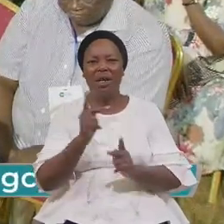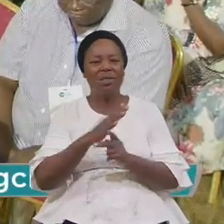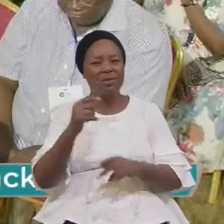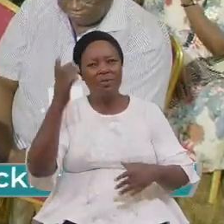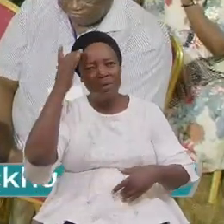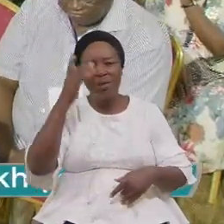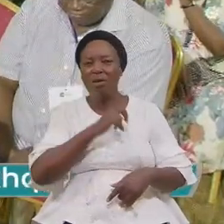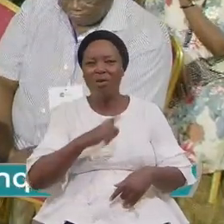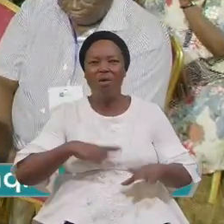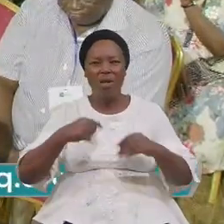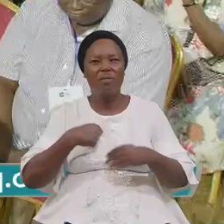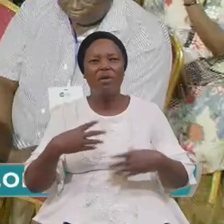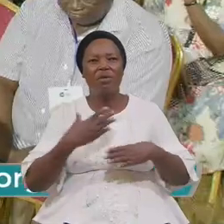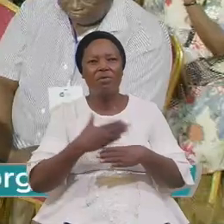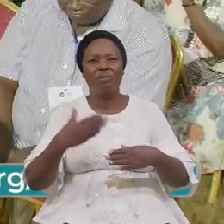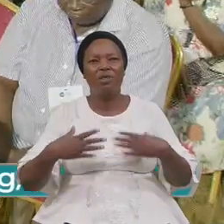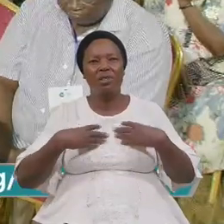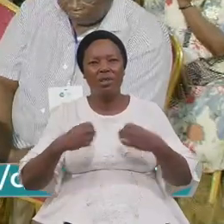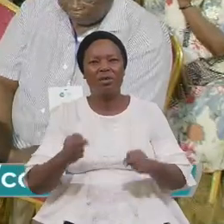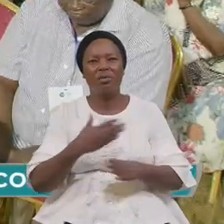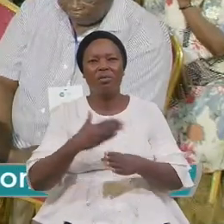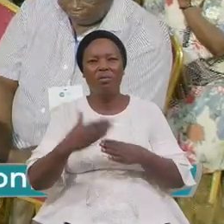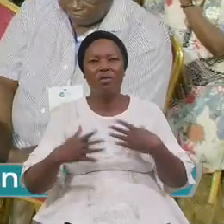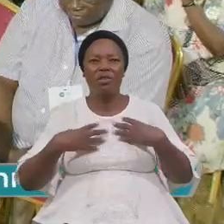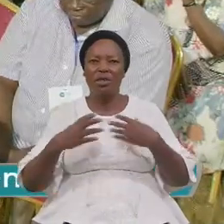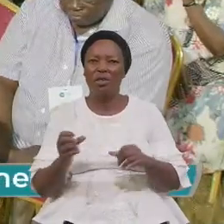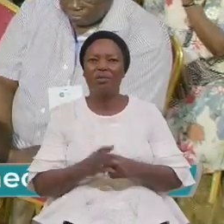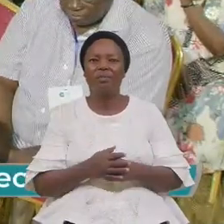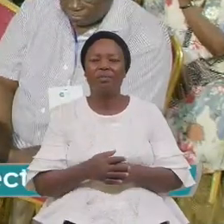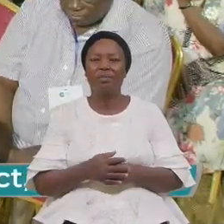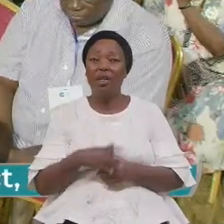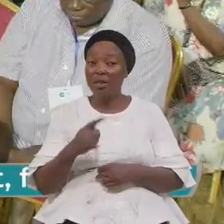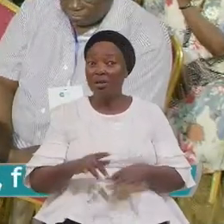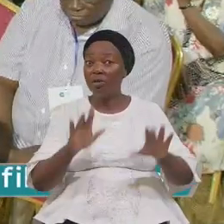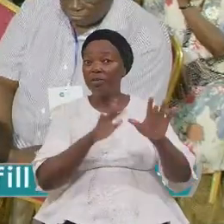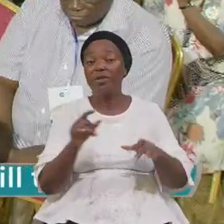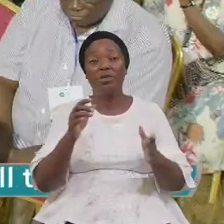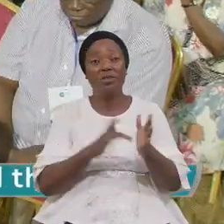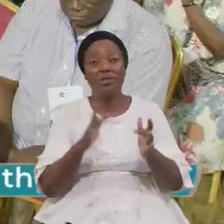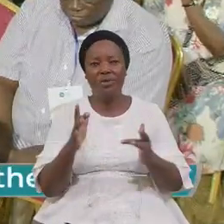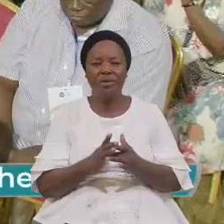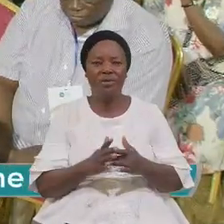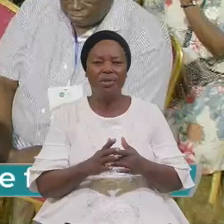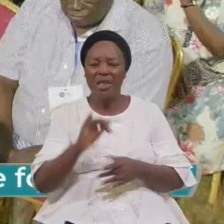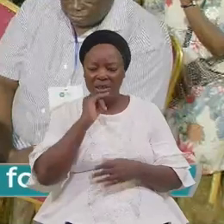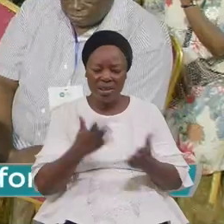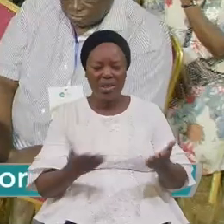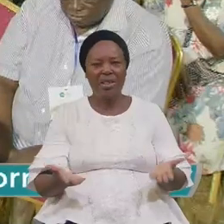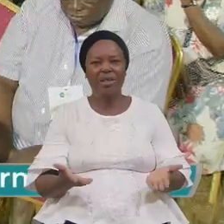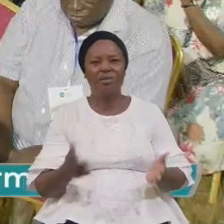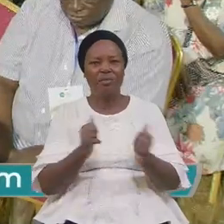cure. Complete cure. The compassionate Jesus is here in our midst